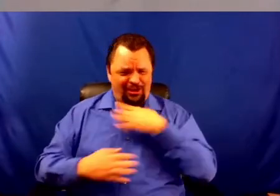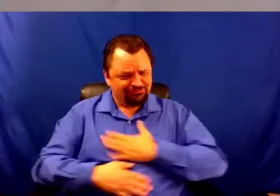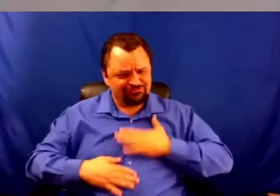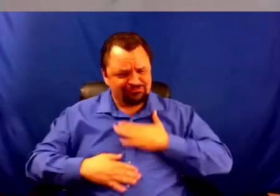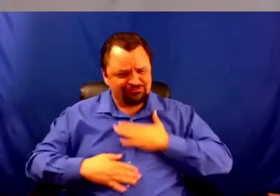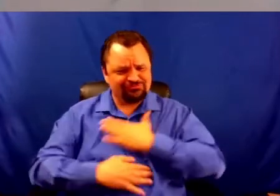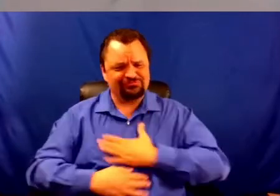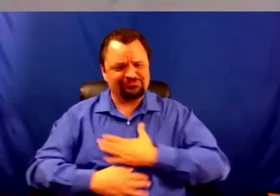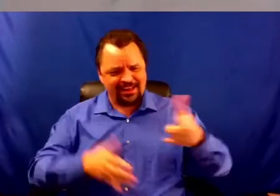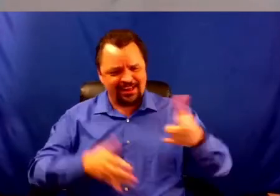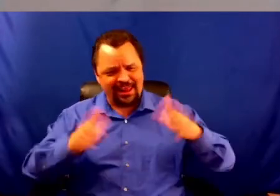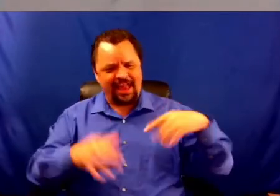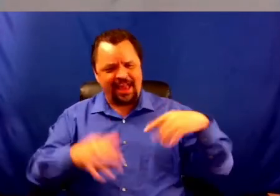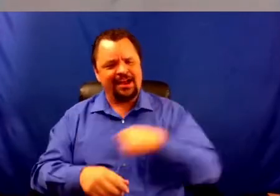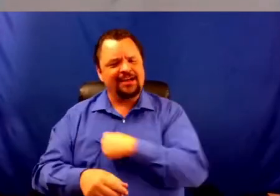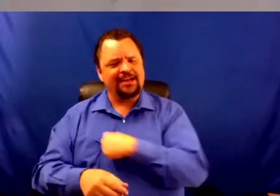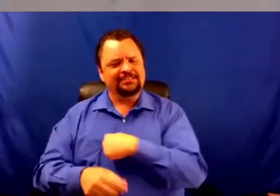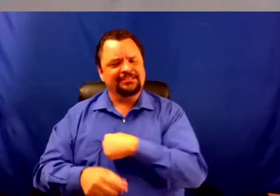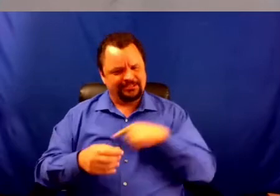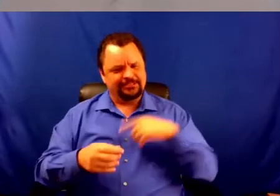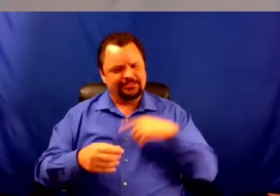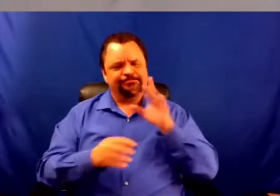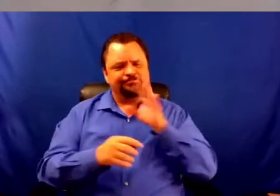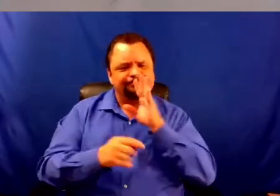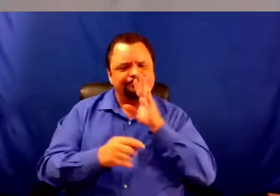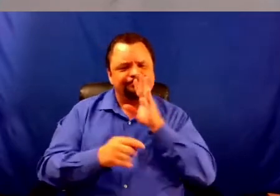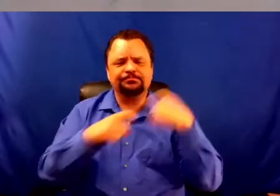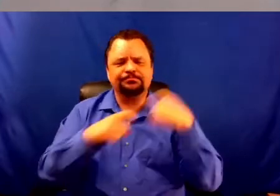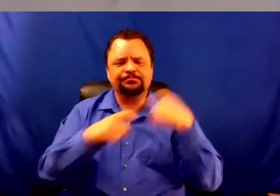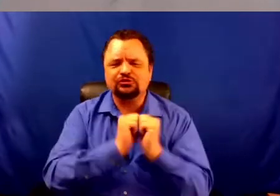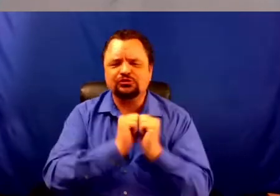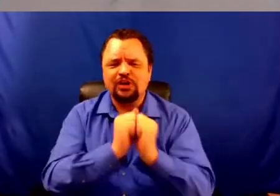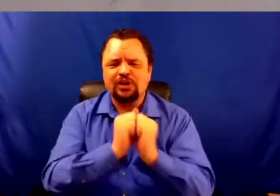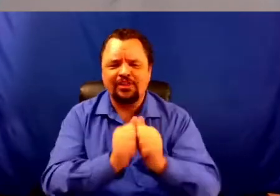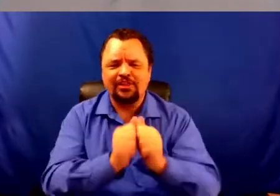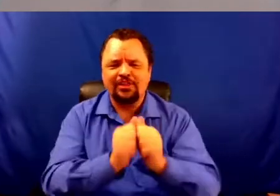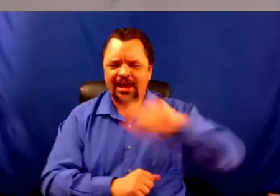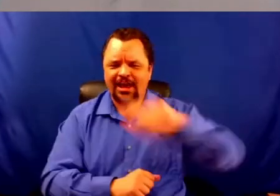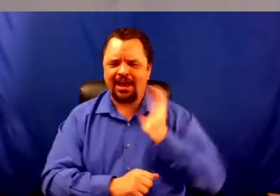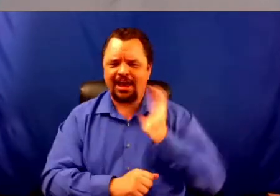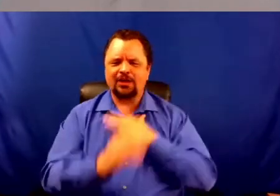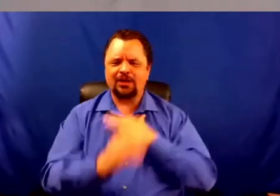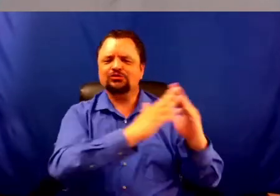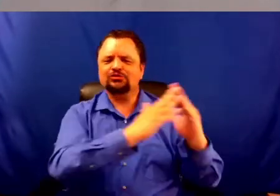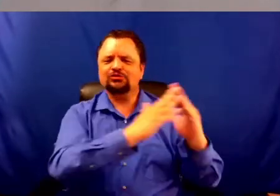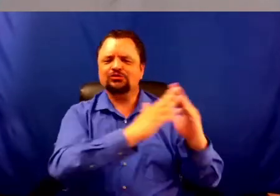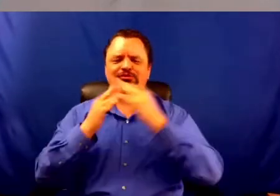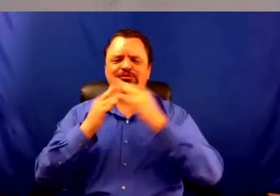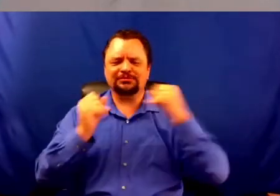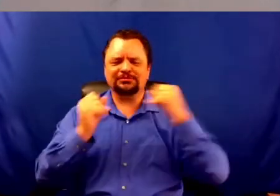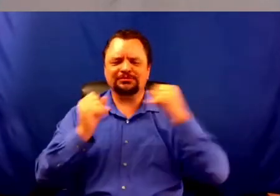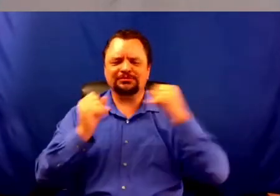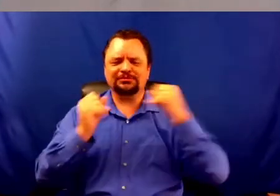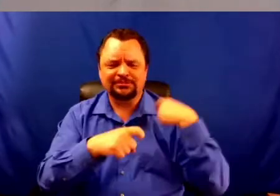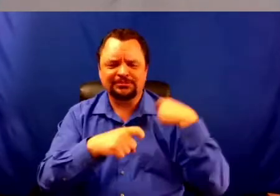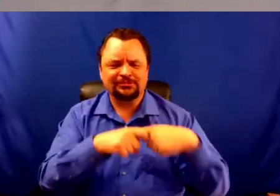and when in your clinics you bring people who are bilingual, bicultural. She really appreciate this because we're all